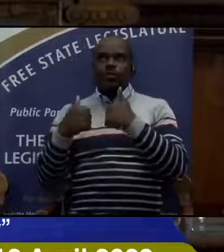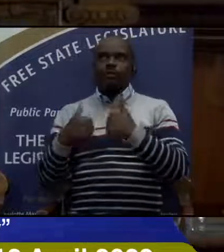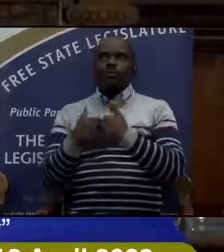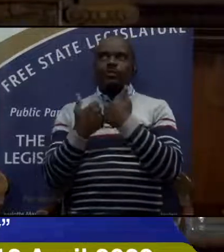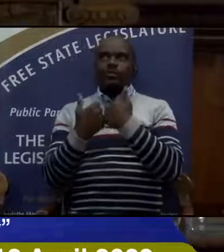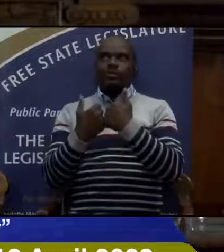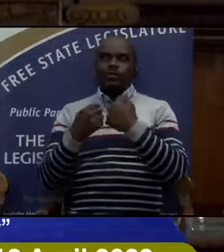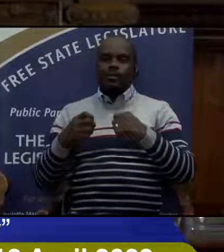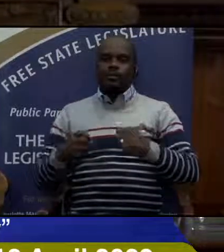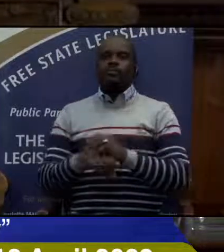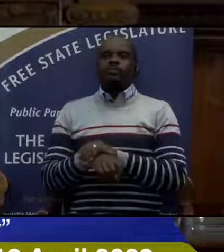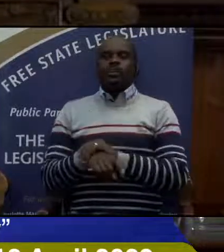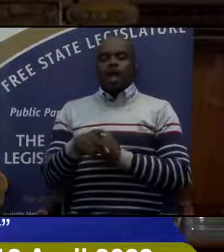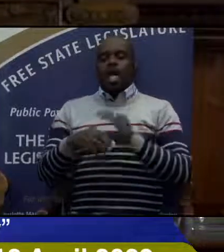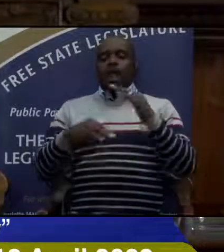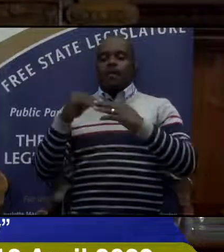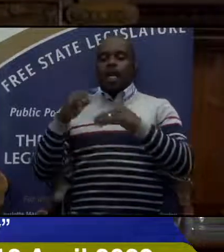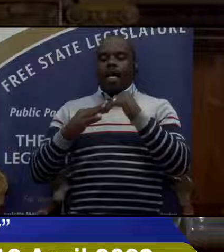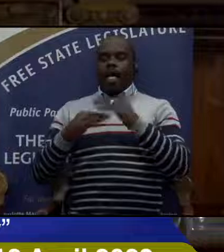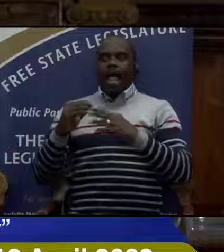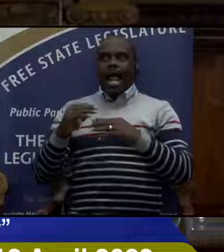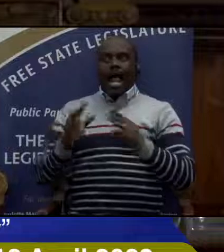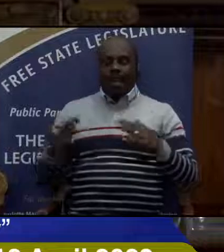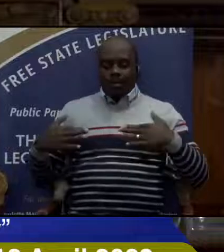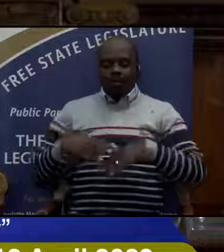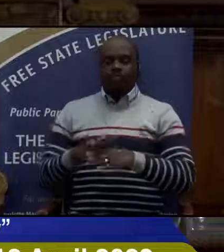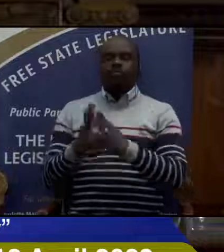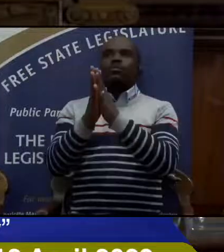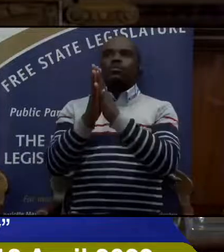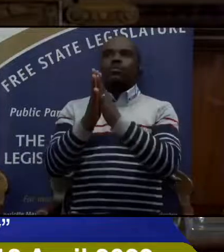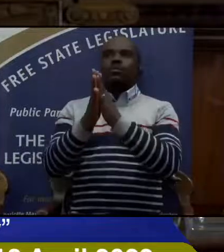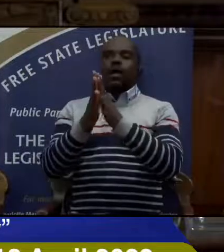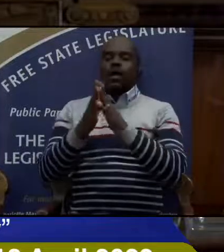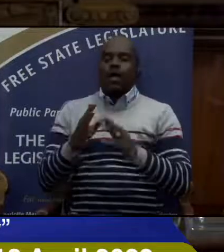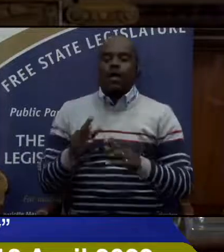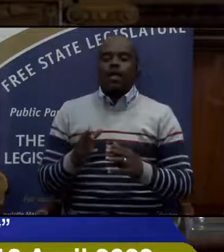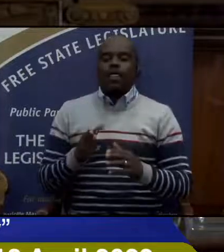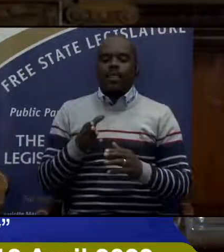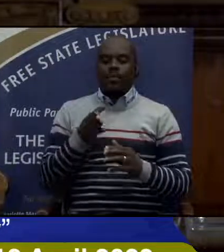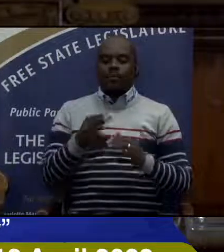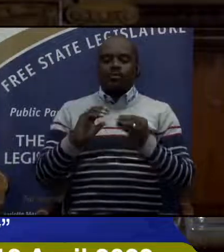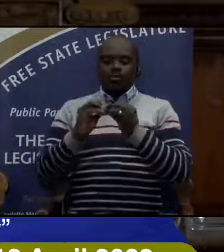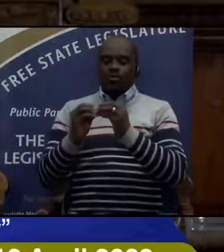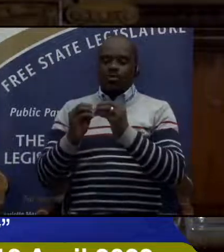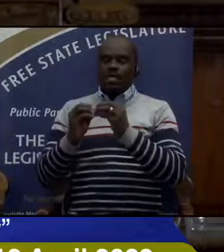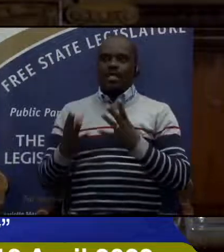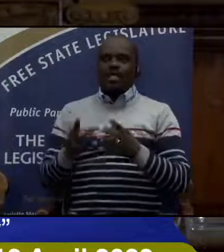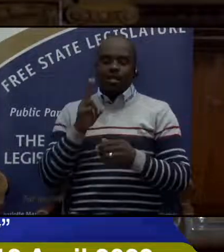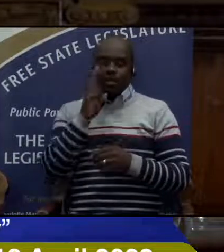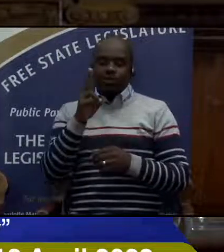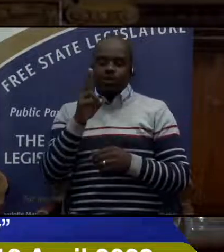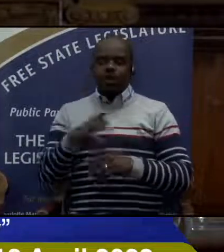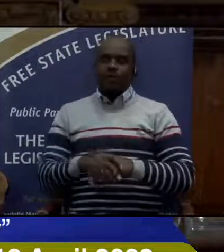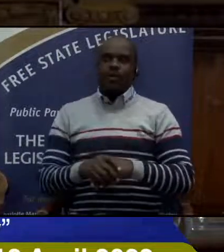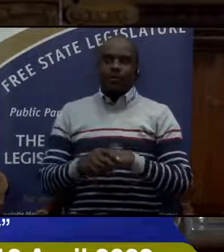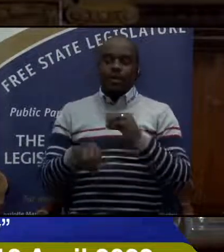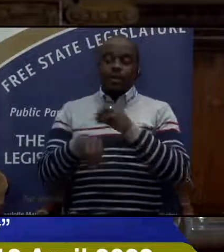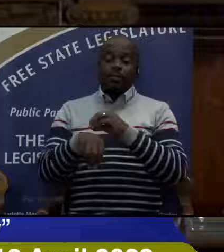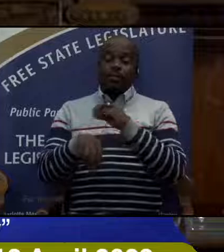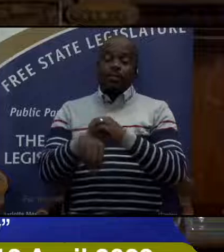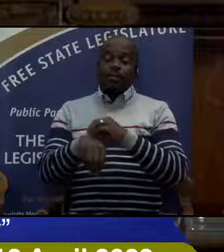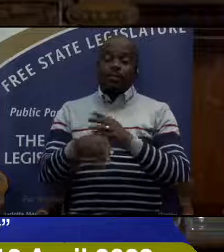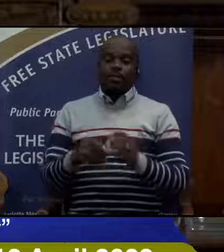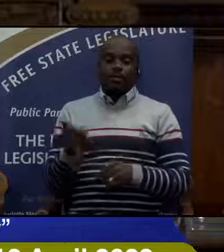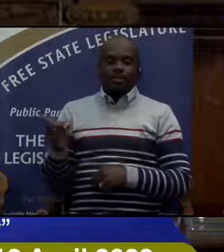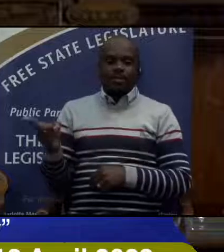revolution, including redressing the triple challenges which are unemployed,